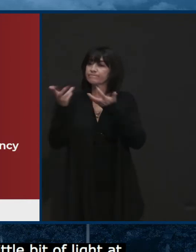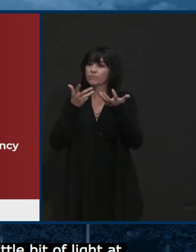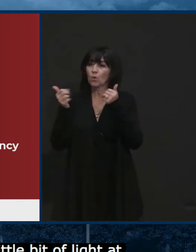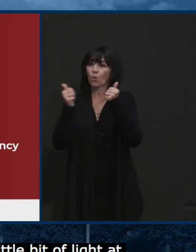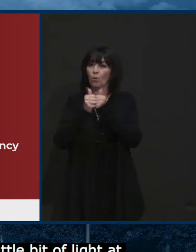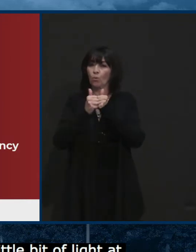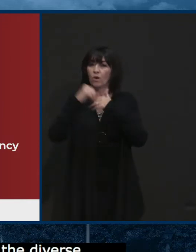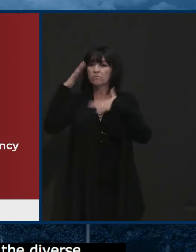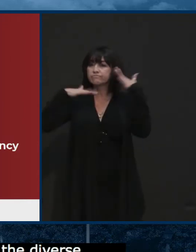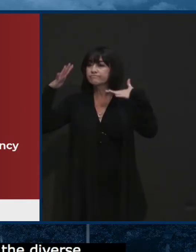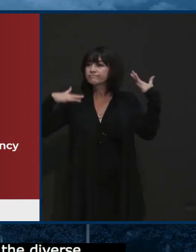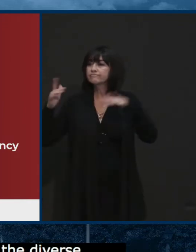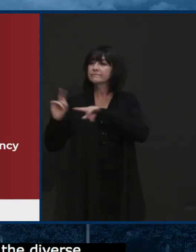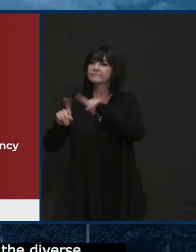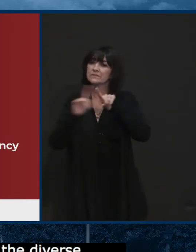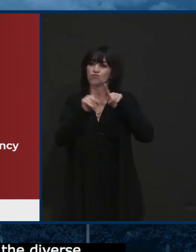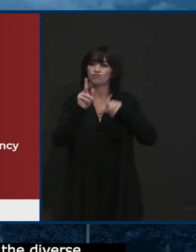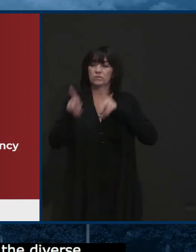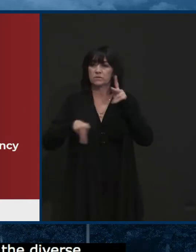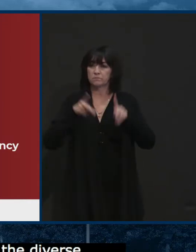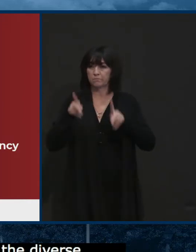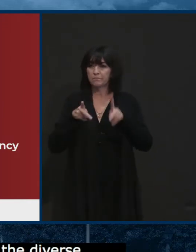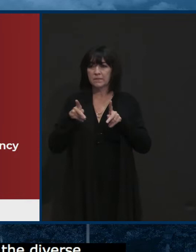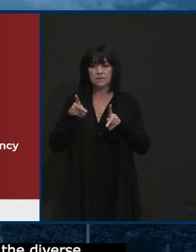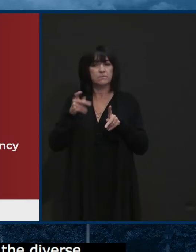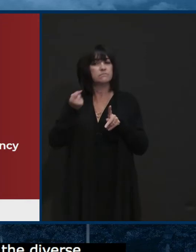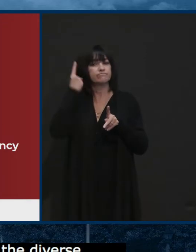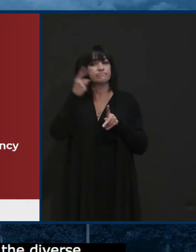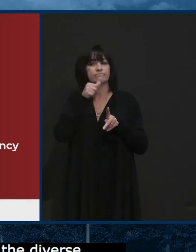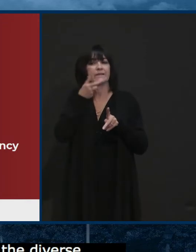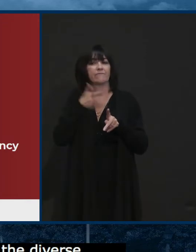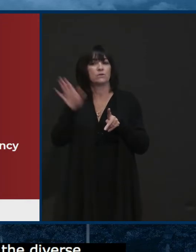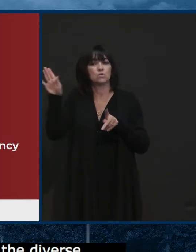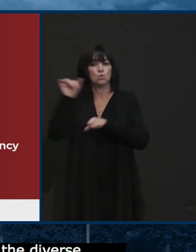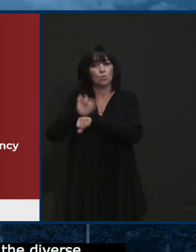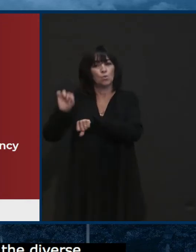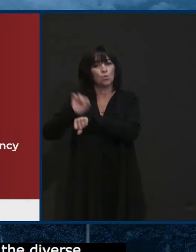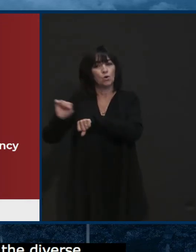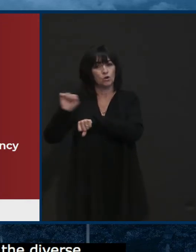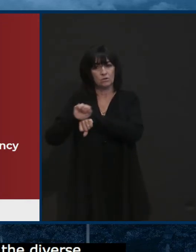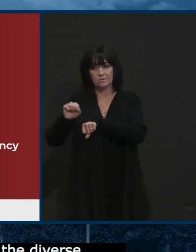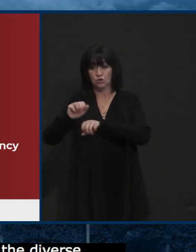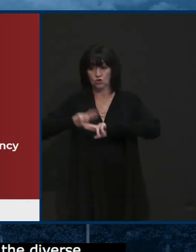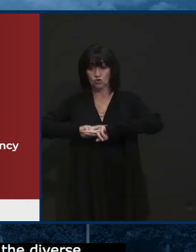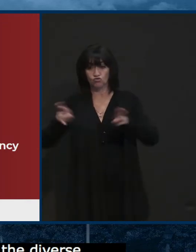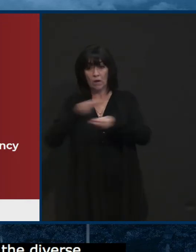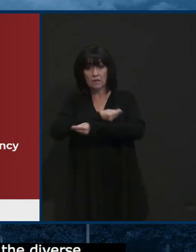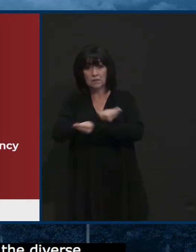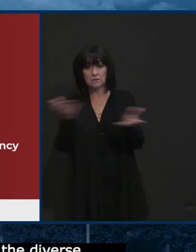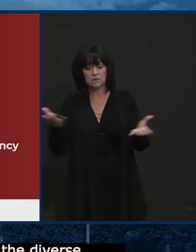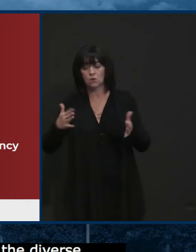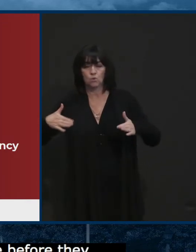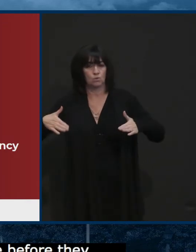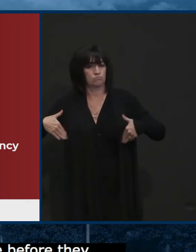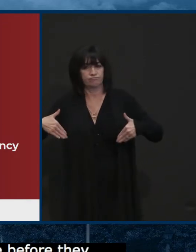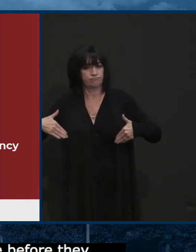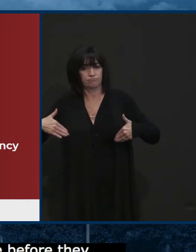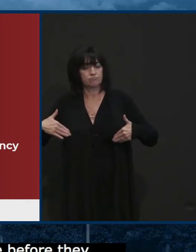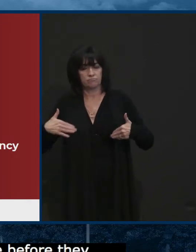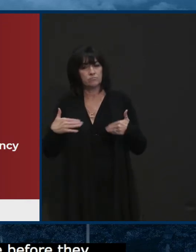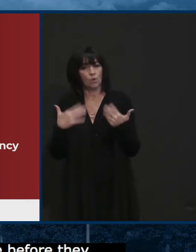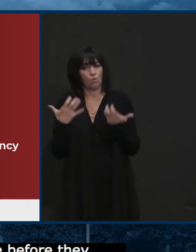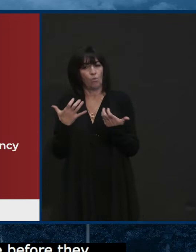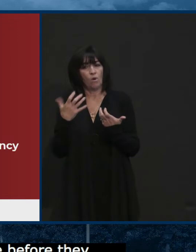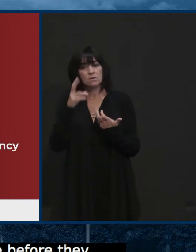needs to be done before they start moving the doses out to those specific populations that